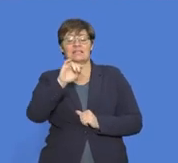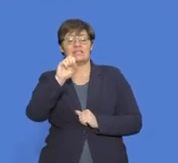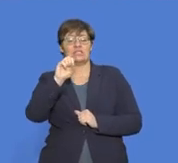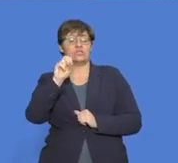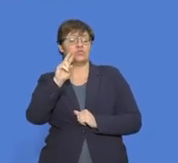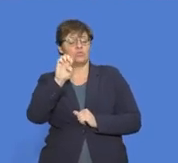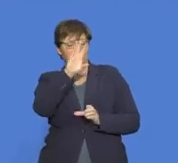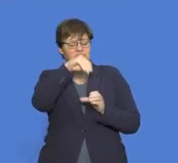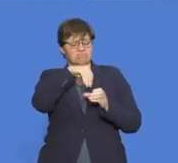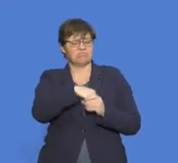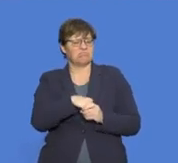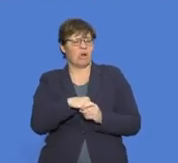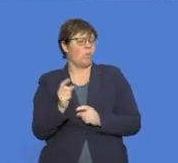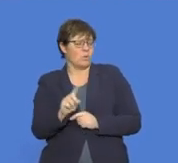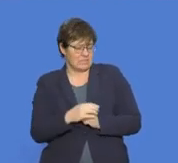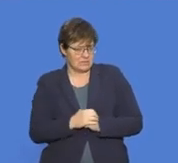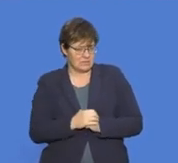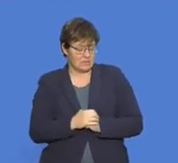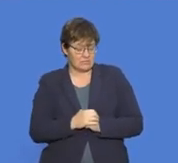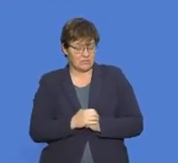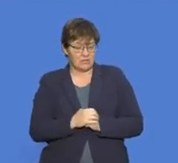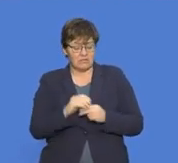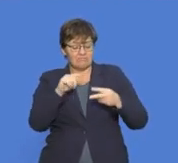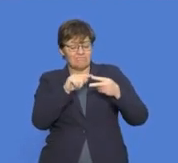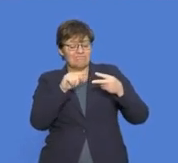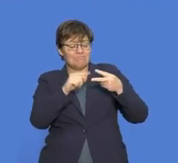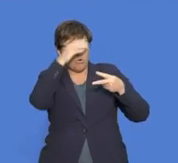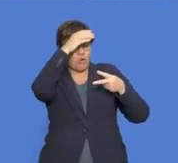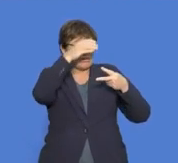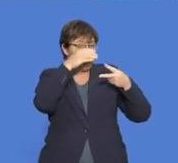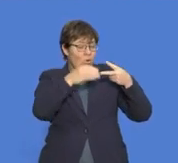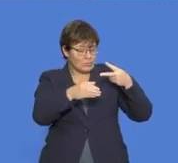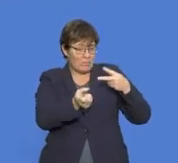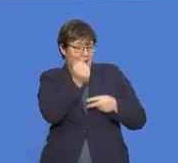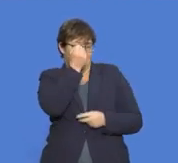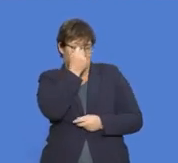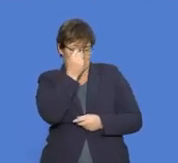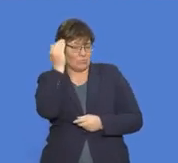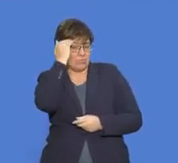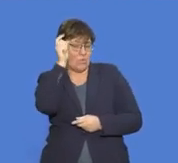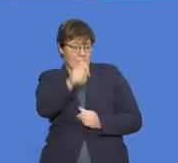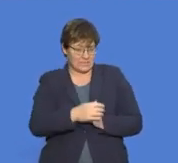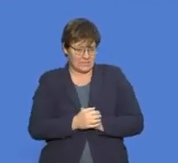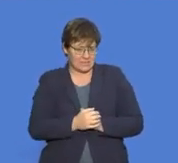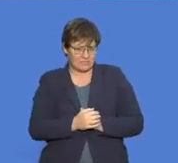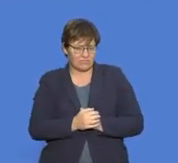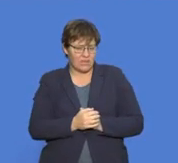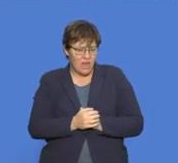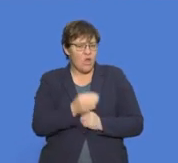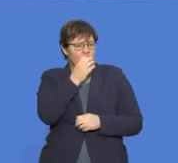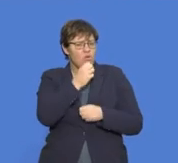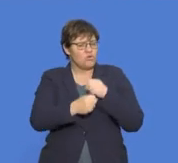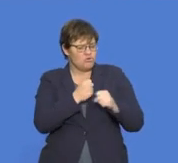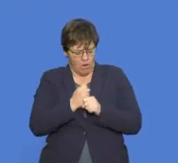You also need to know two very important concepts that you should have done earlier in the year,